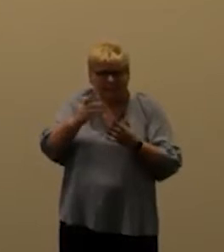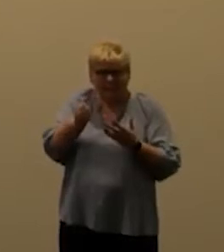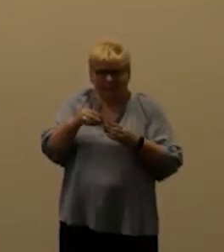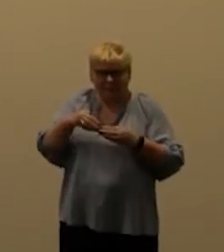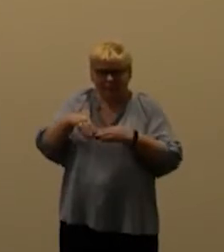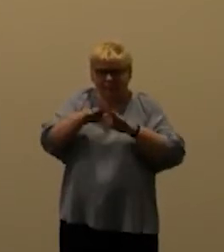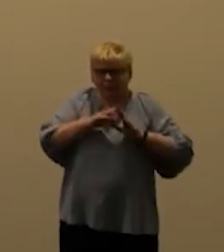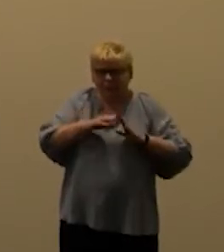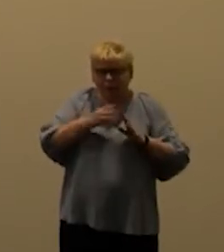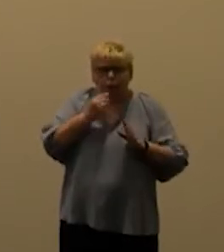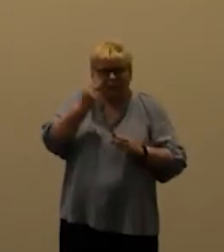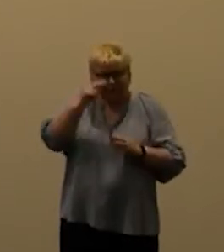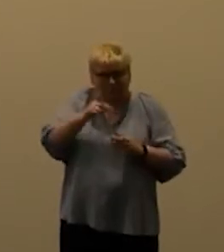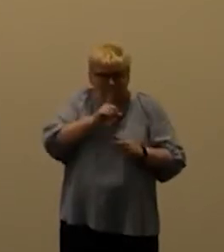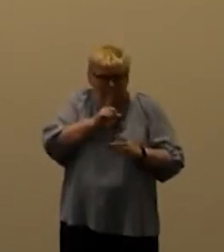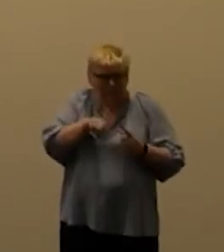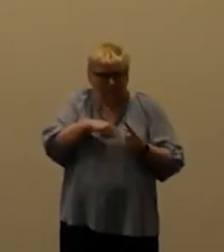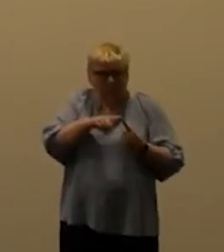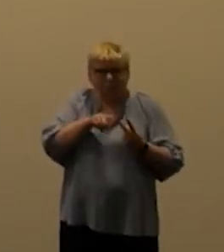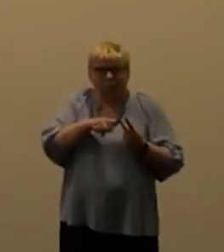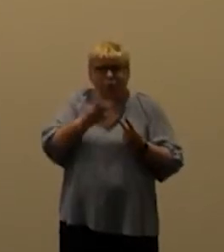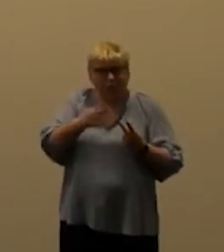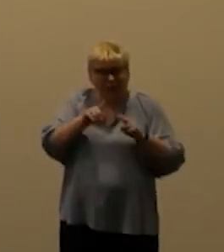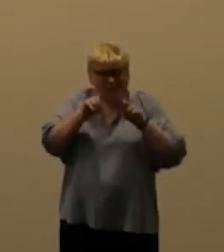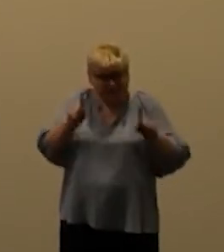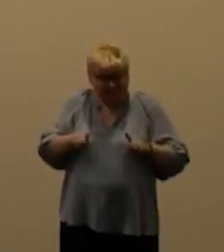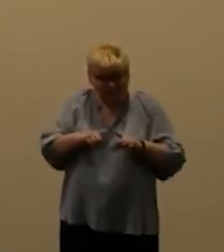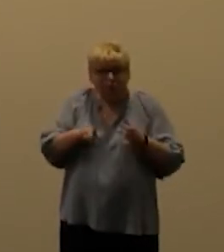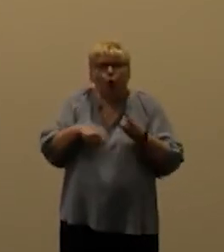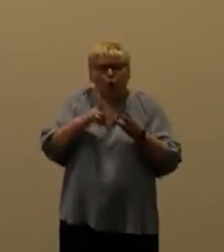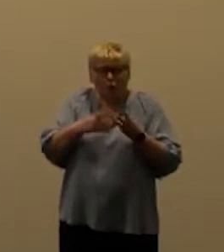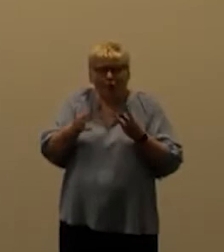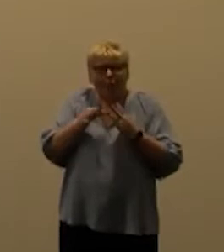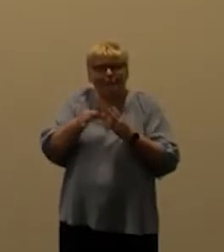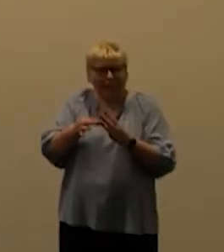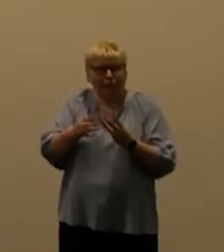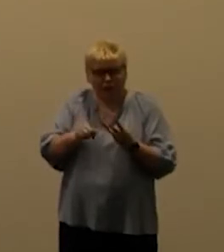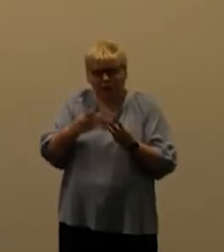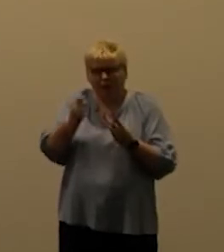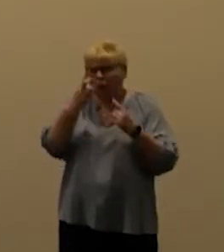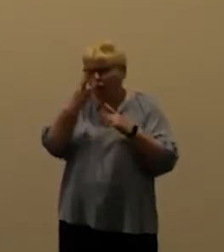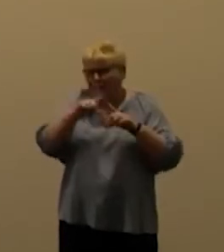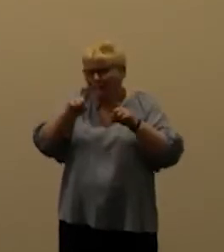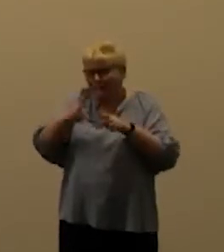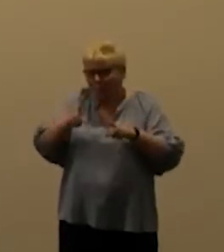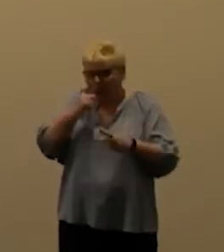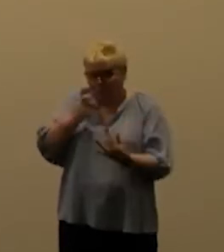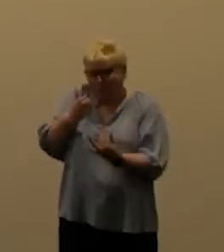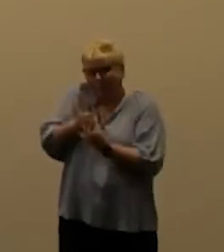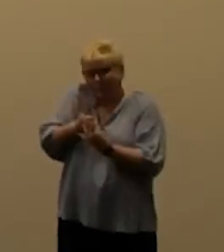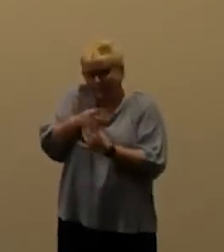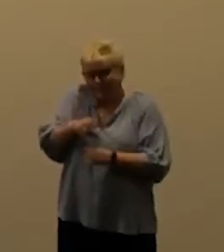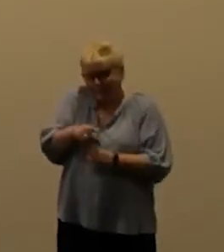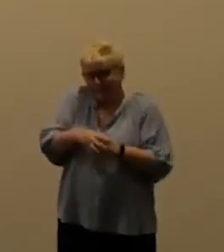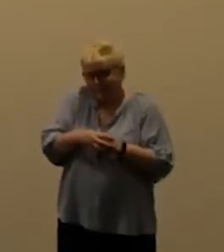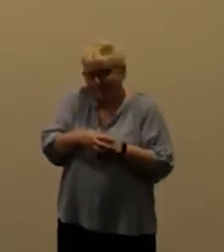standard kind of username and password. We can do via certificate, or we can do via an Azure AD application. So we've got 3 different ways of connecting. And using those